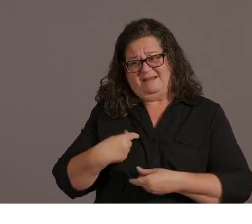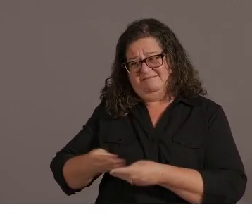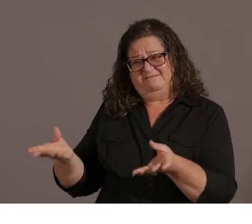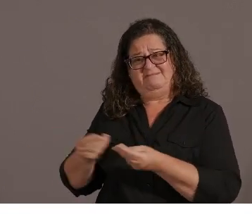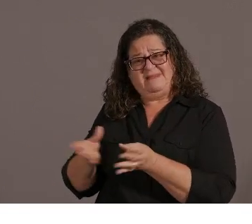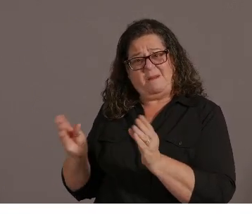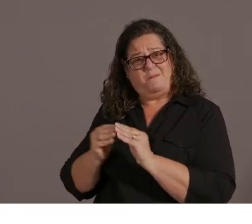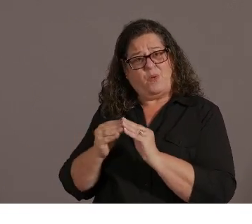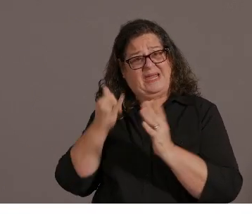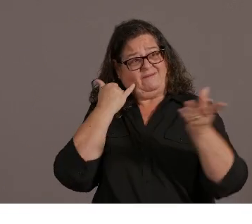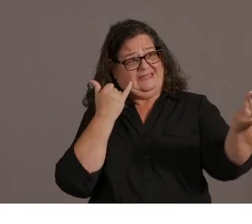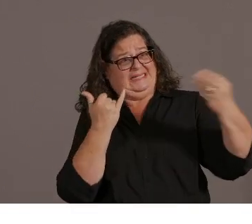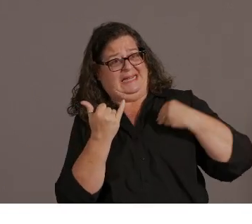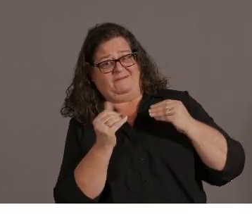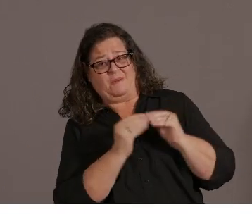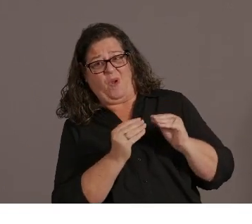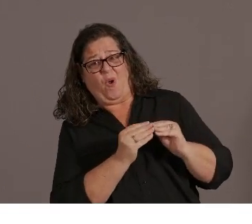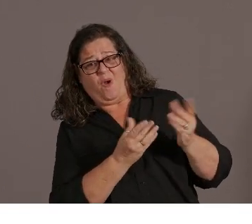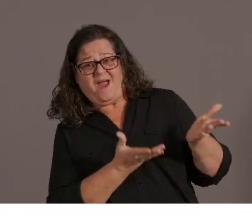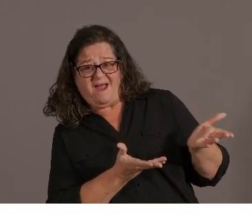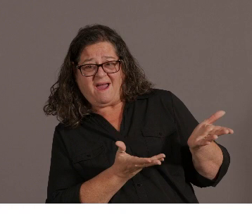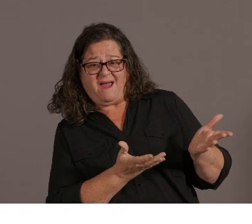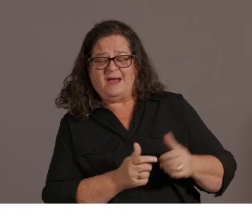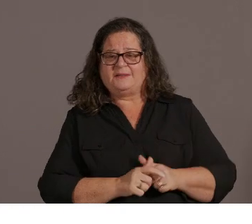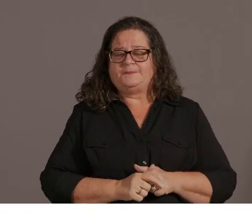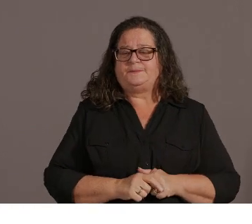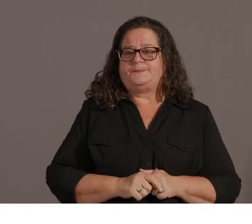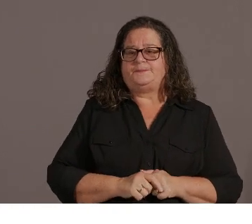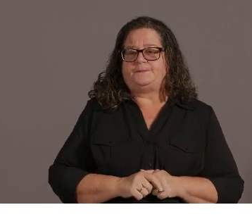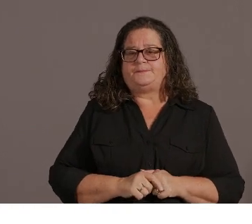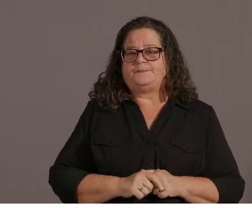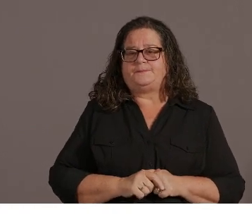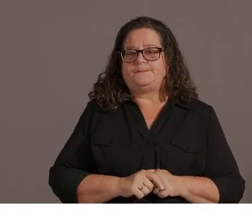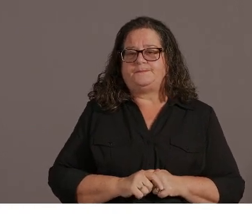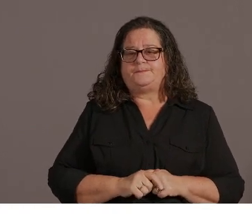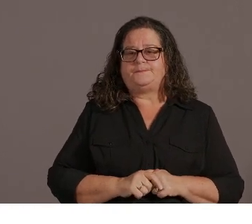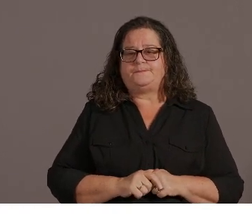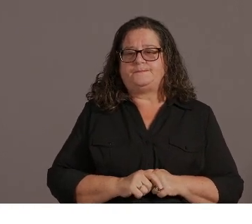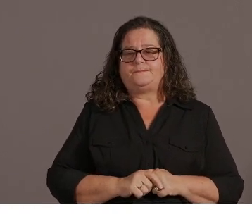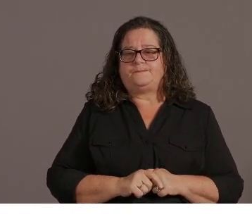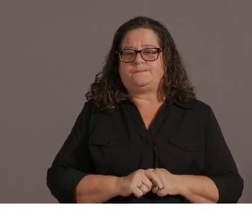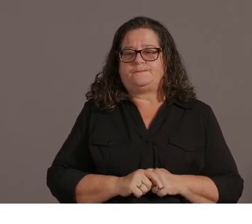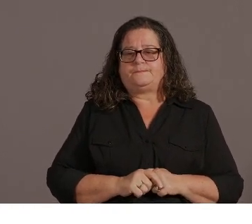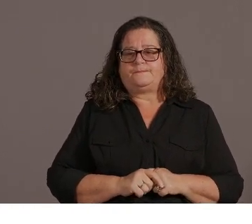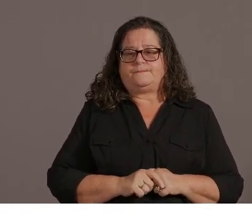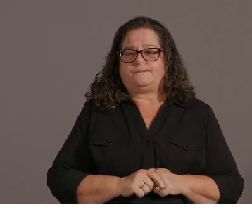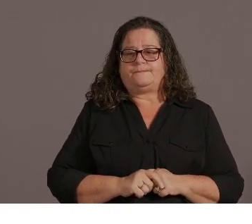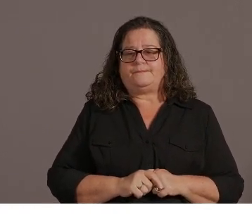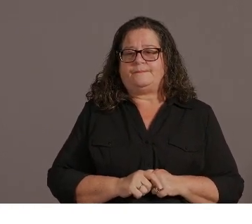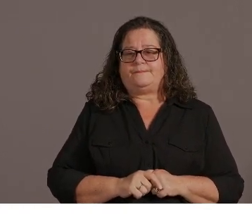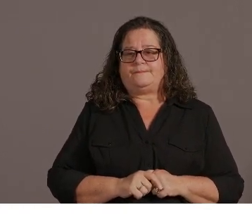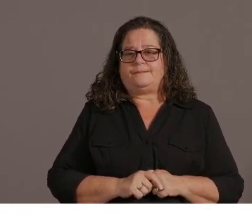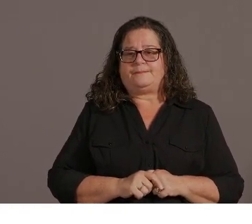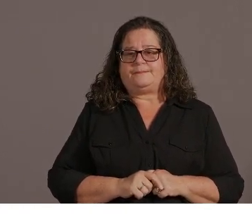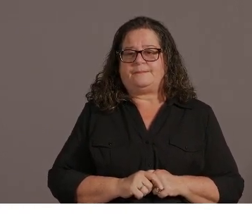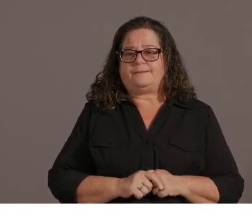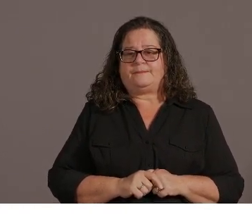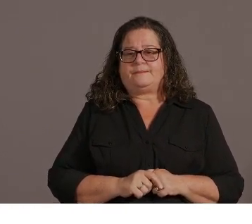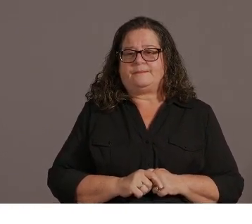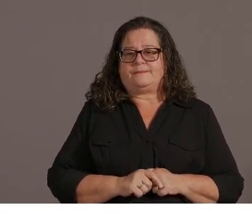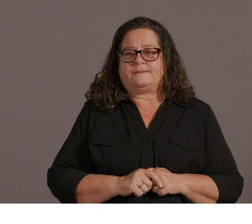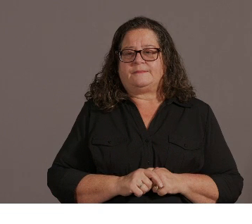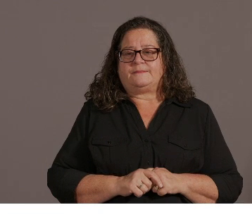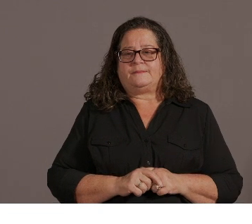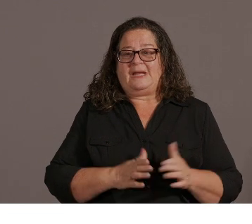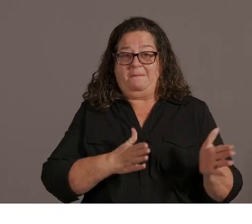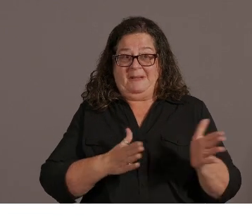had the vaccine. When we look at where we're planning to put future state-operated sites, that unfilled